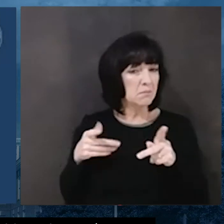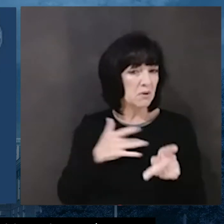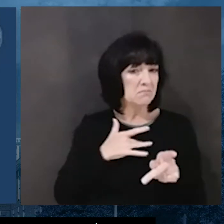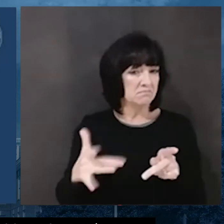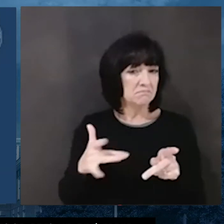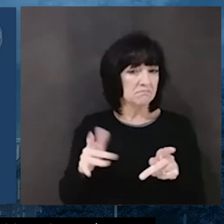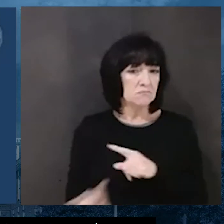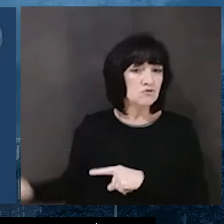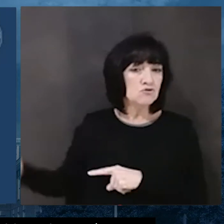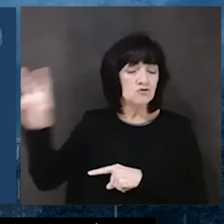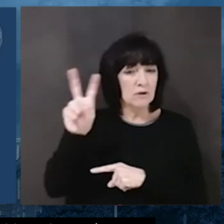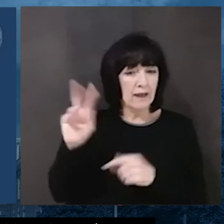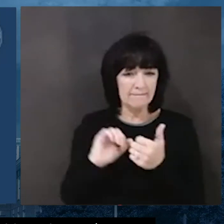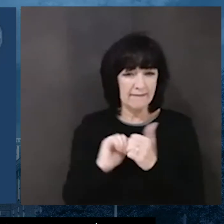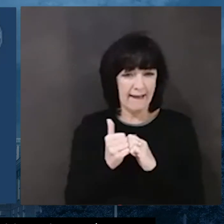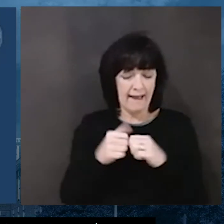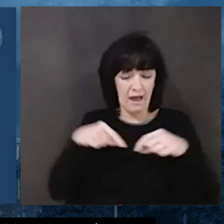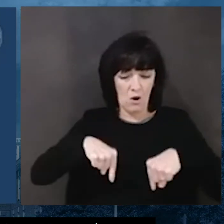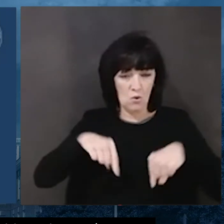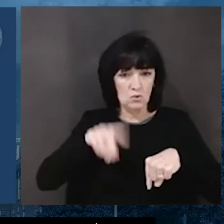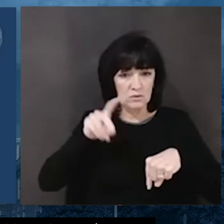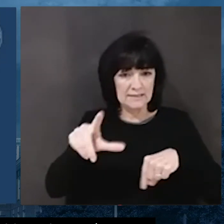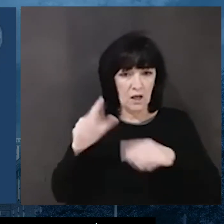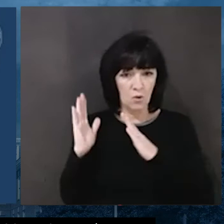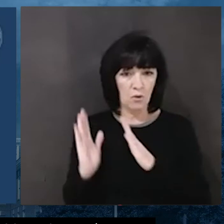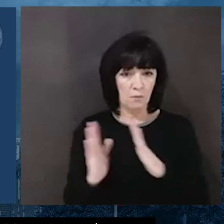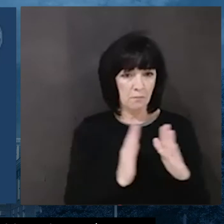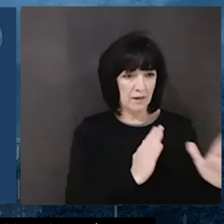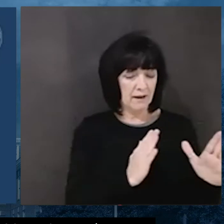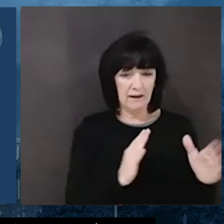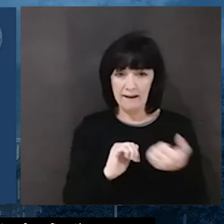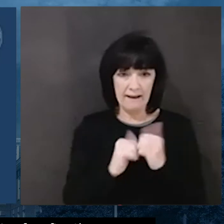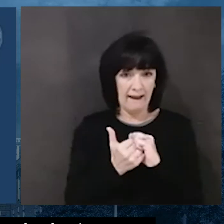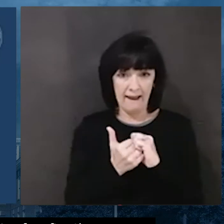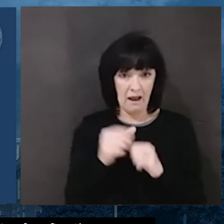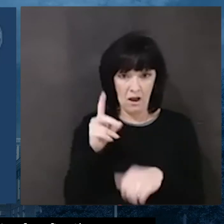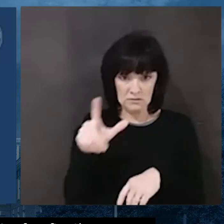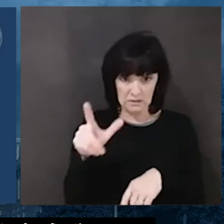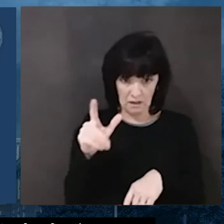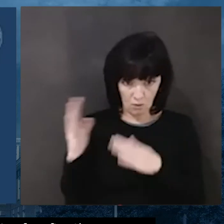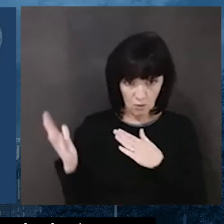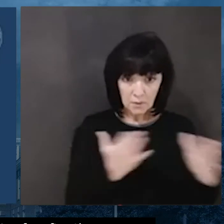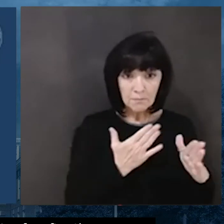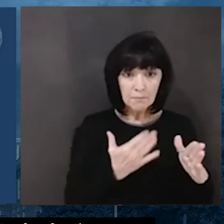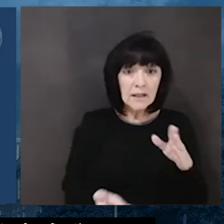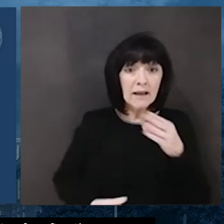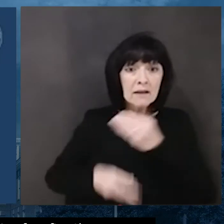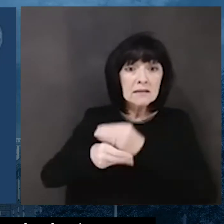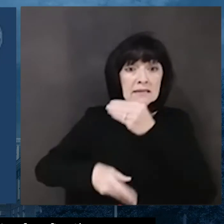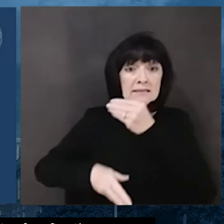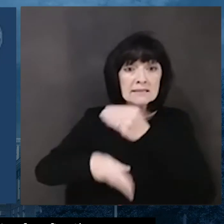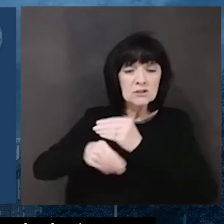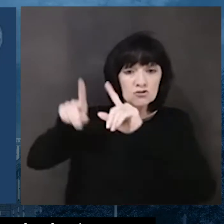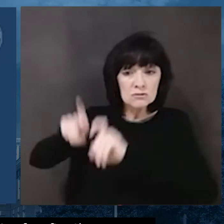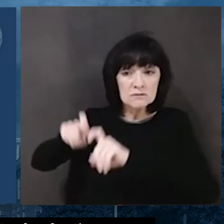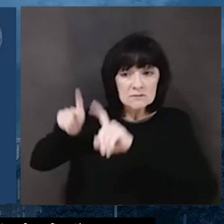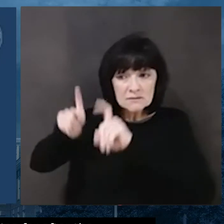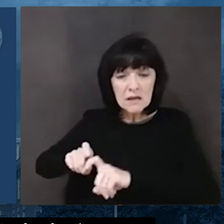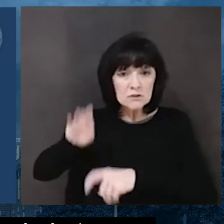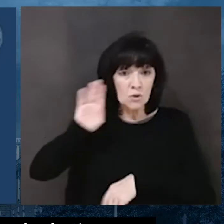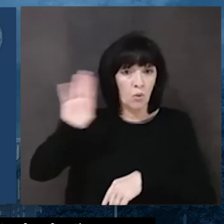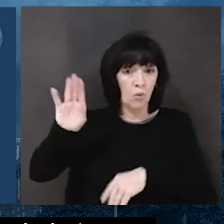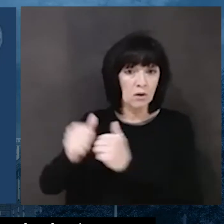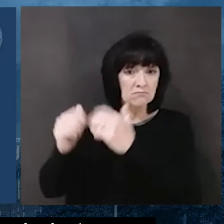this expected wintertime surge? And by that, I mean, will there be ramped up testing, additional hospital sites,